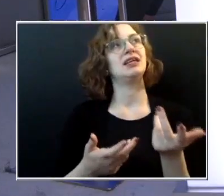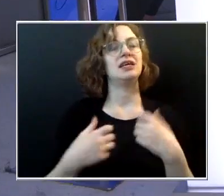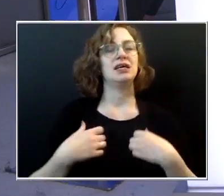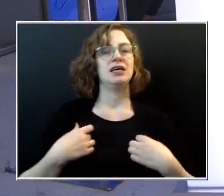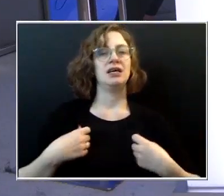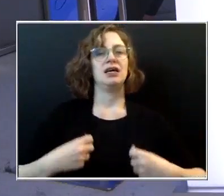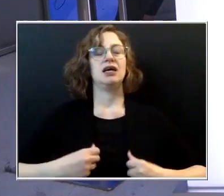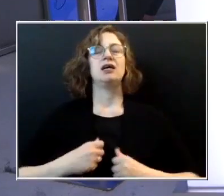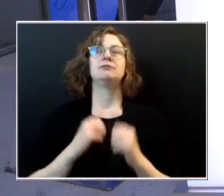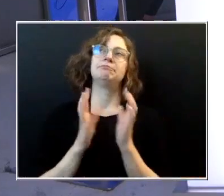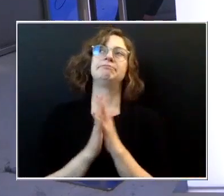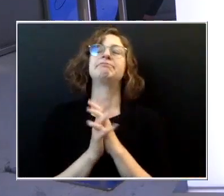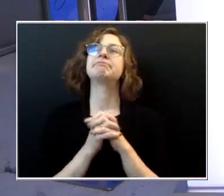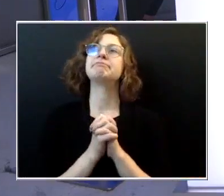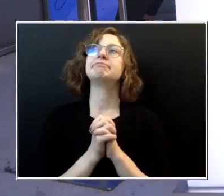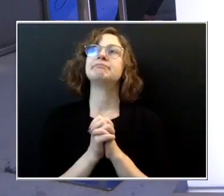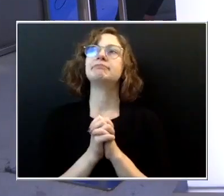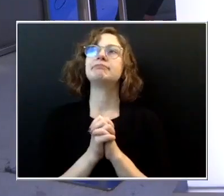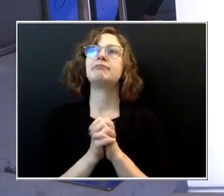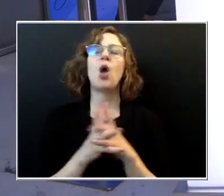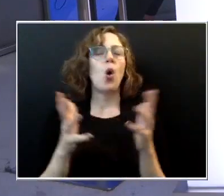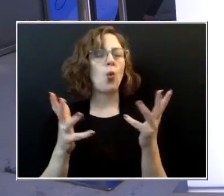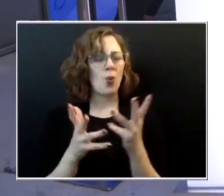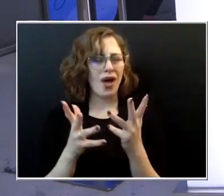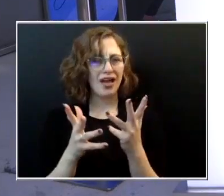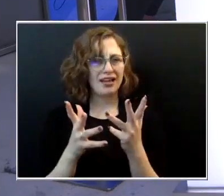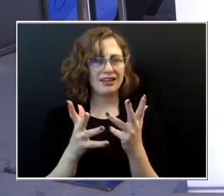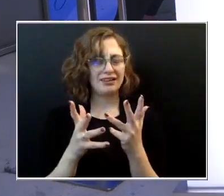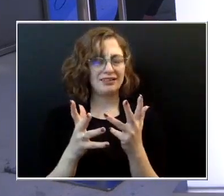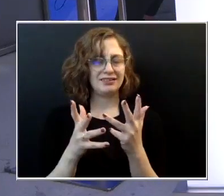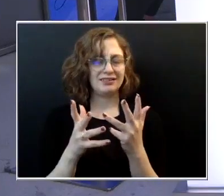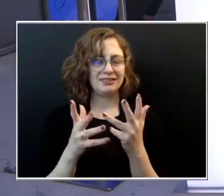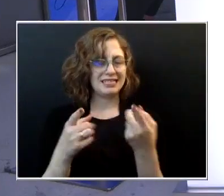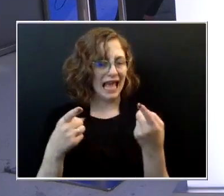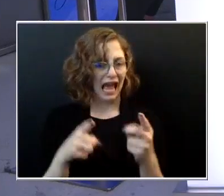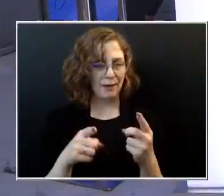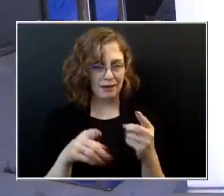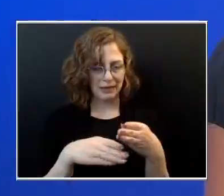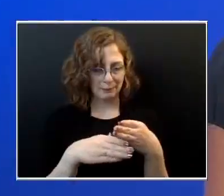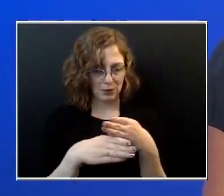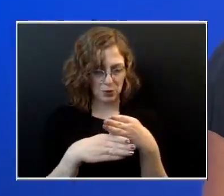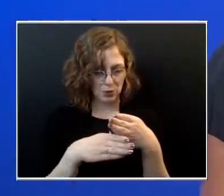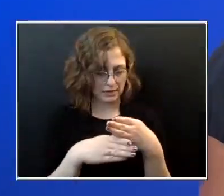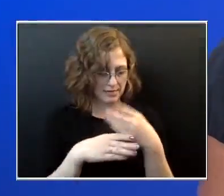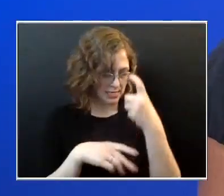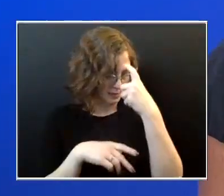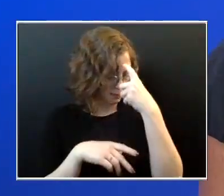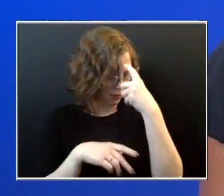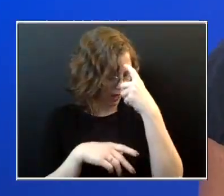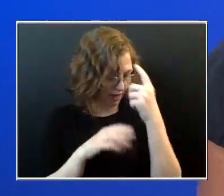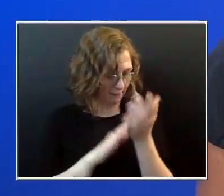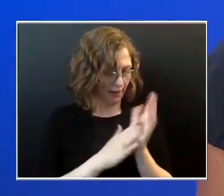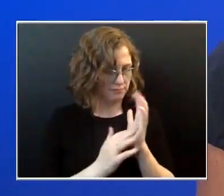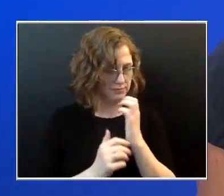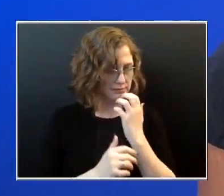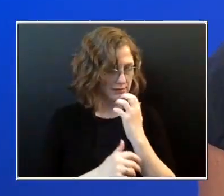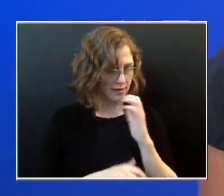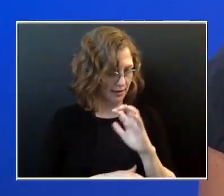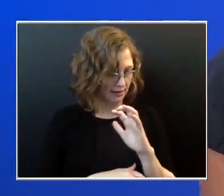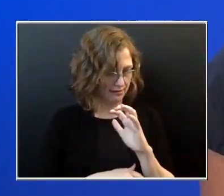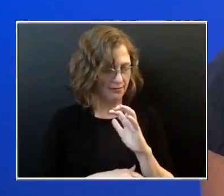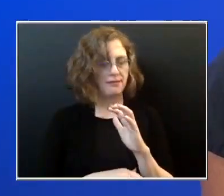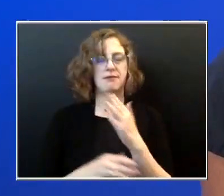What's the mechanism between I heat my brain up and I have better outcomes for Alzheimer's? Well, we think it's a lot of things. So I'll give